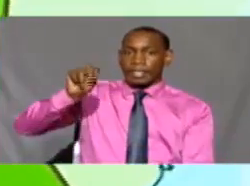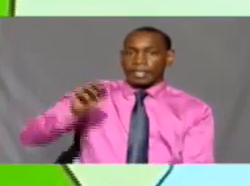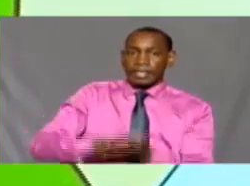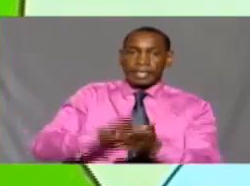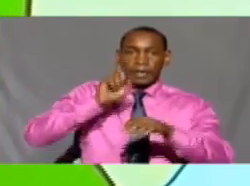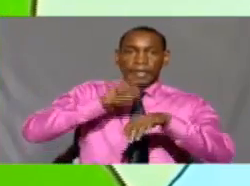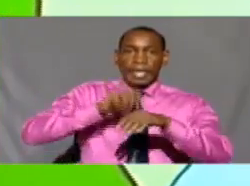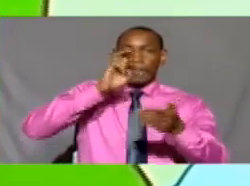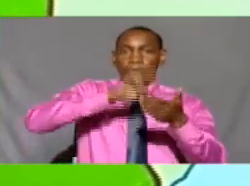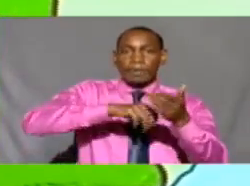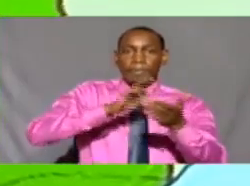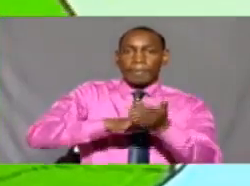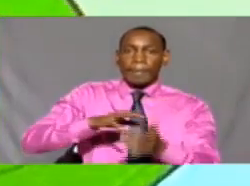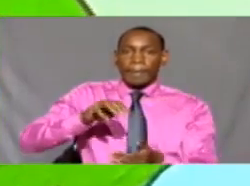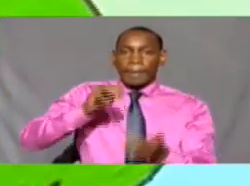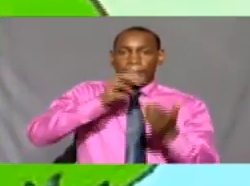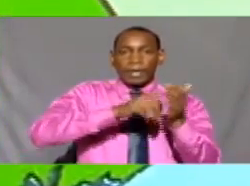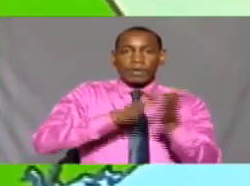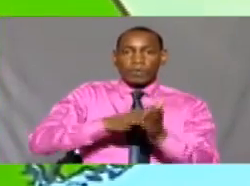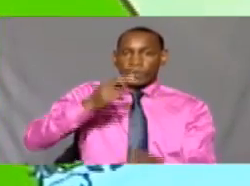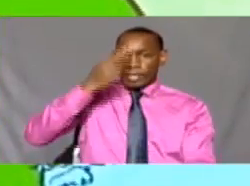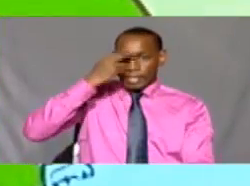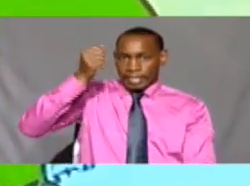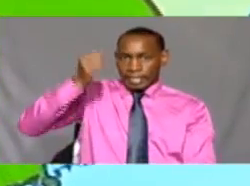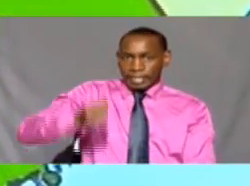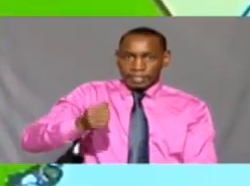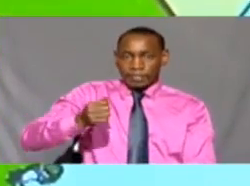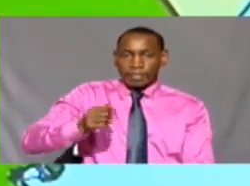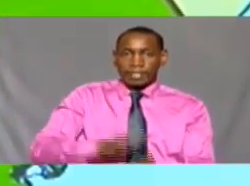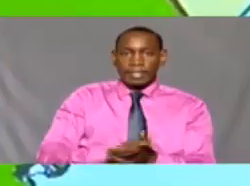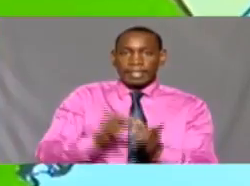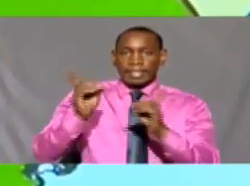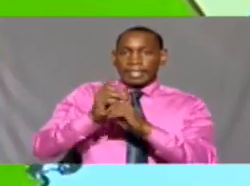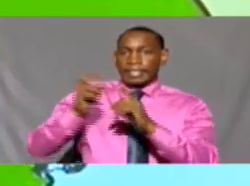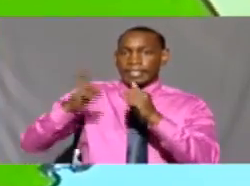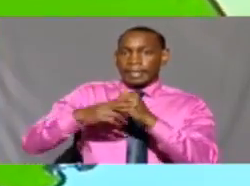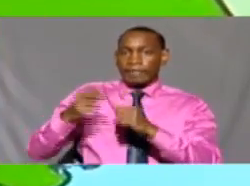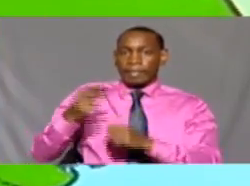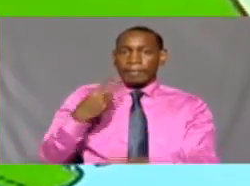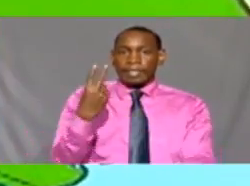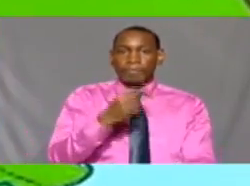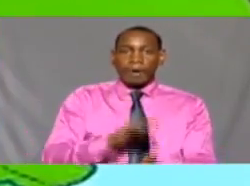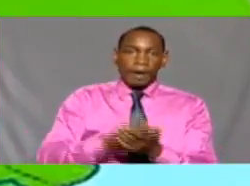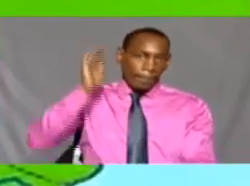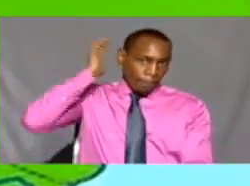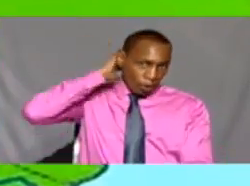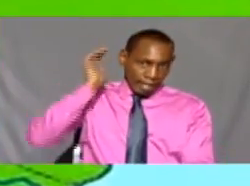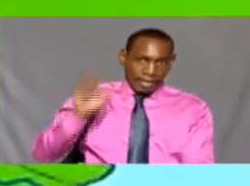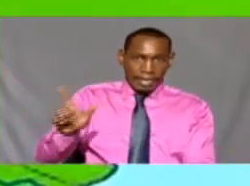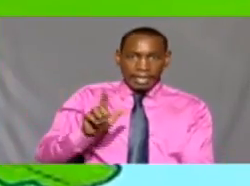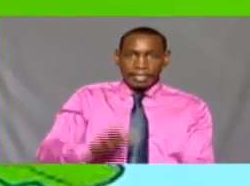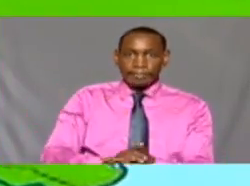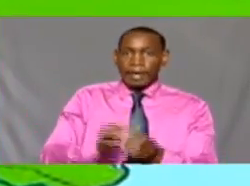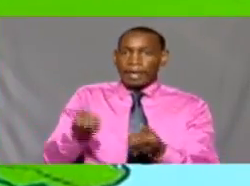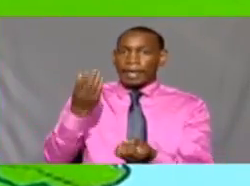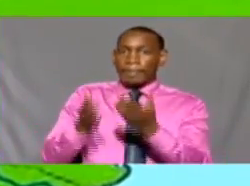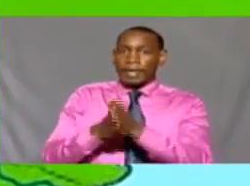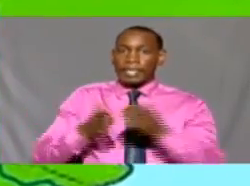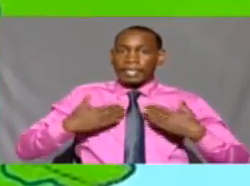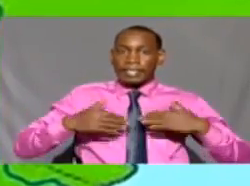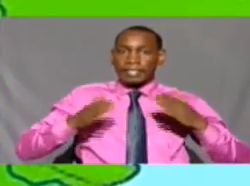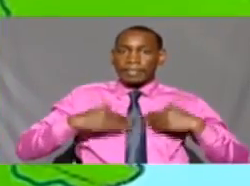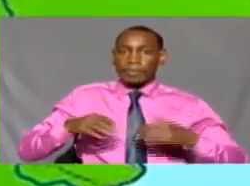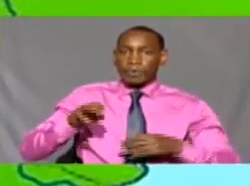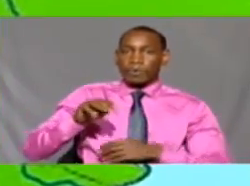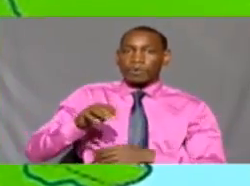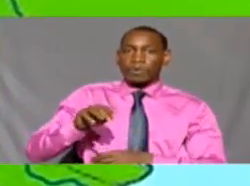Embu, Machakos, Makueni, and Kajiado as late as the 7th of February, Muranga, Laikipia, Baringo, Samburu, Marsabit,